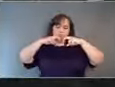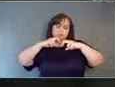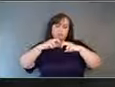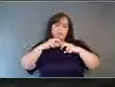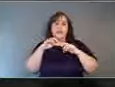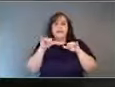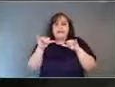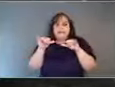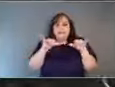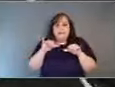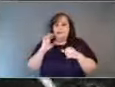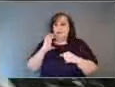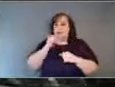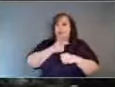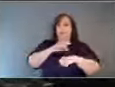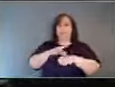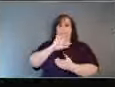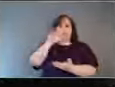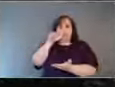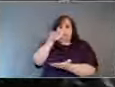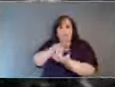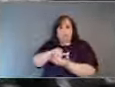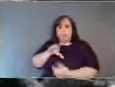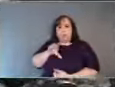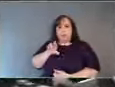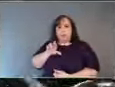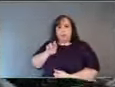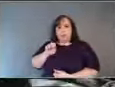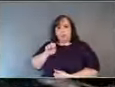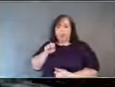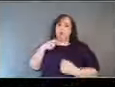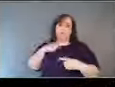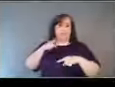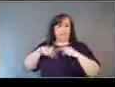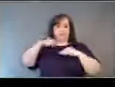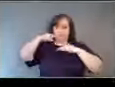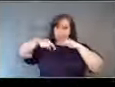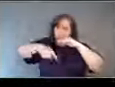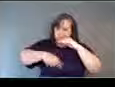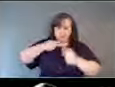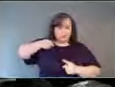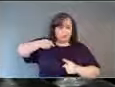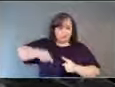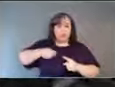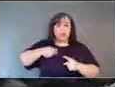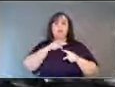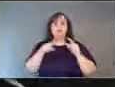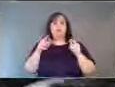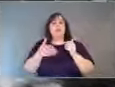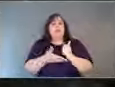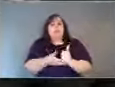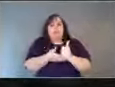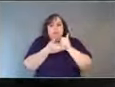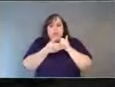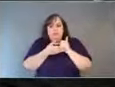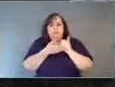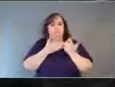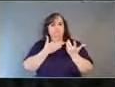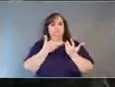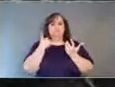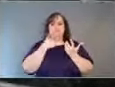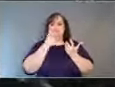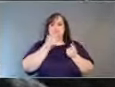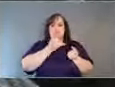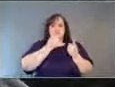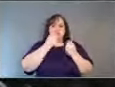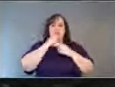ever reach, as well as tell us more about how the solar system formed. And the Psyche spacecraft is slated to launch in summer